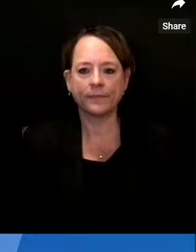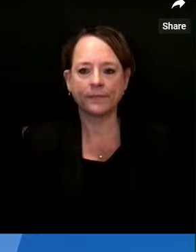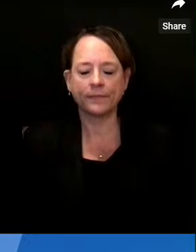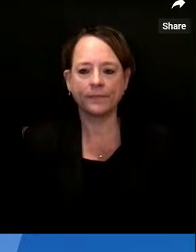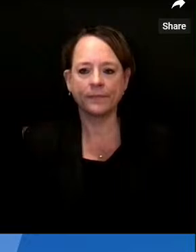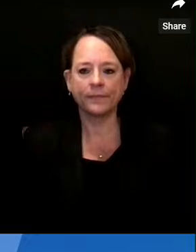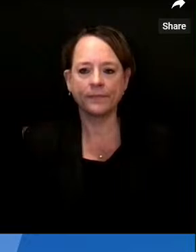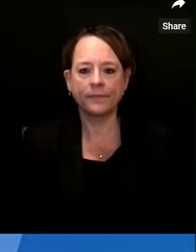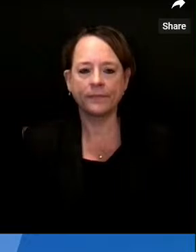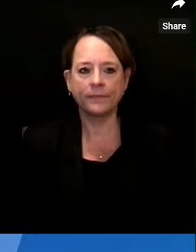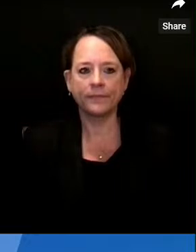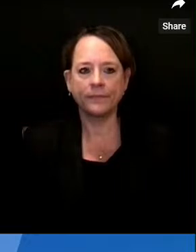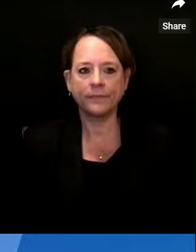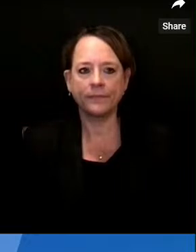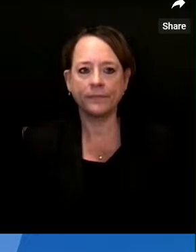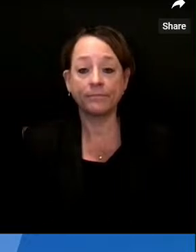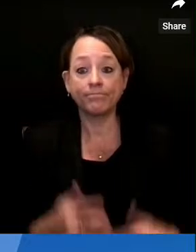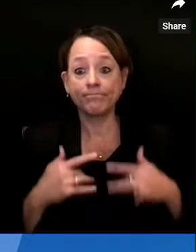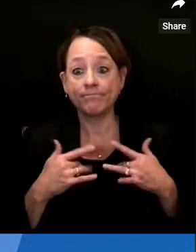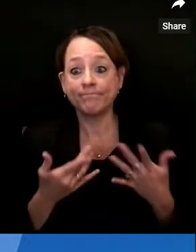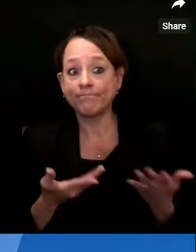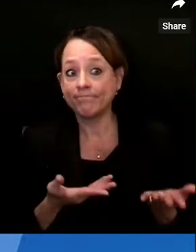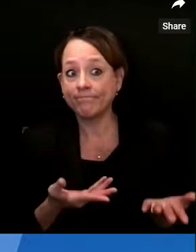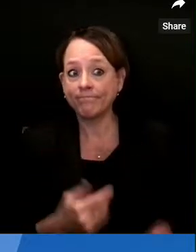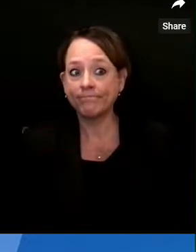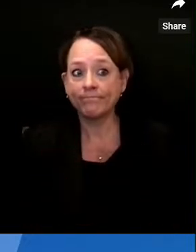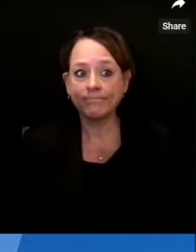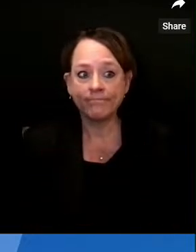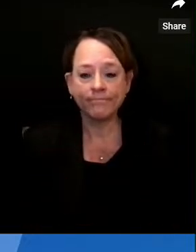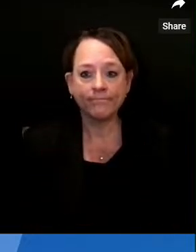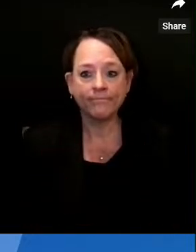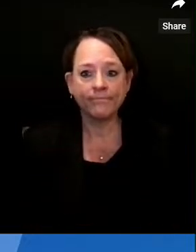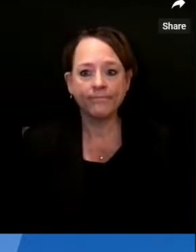Rhonda Fox from WKOW.